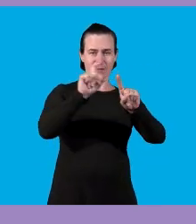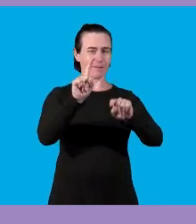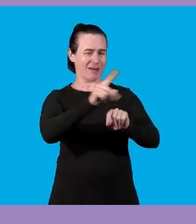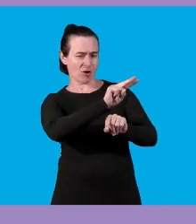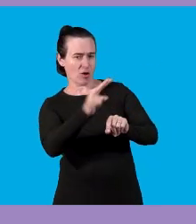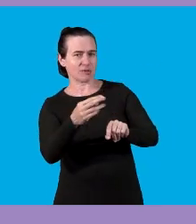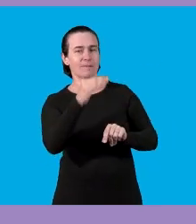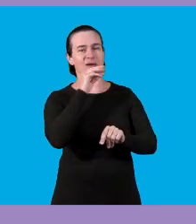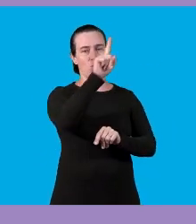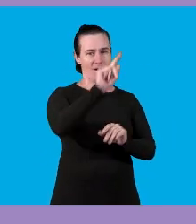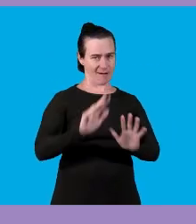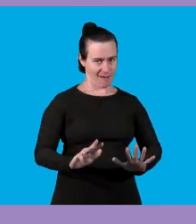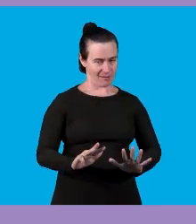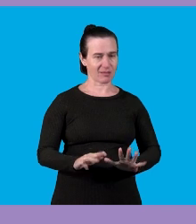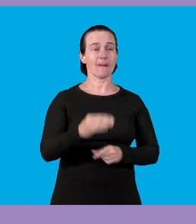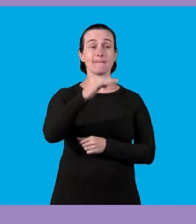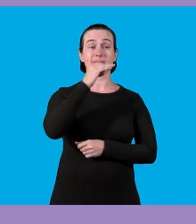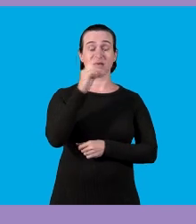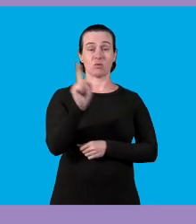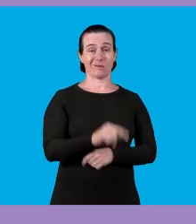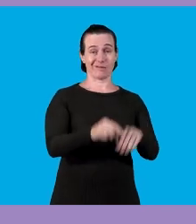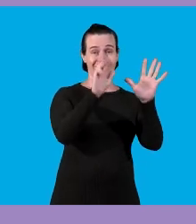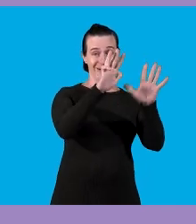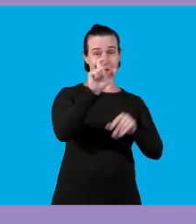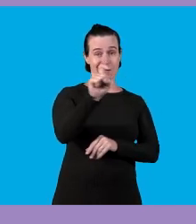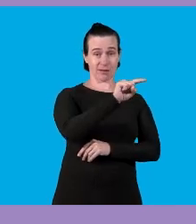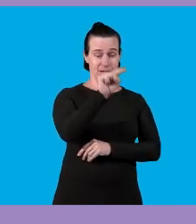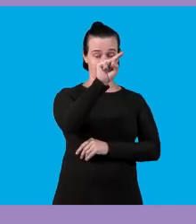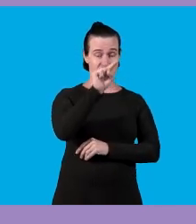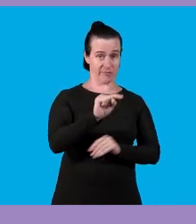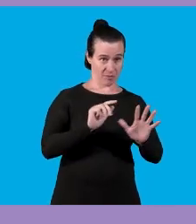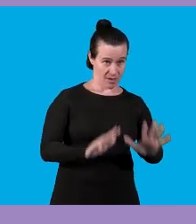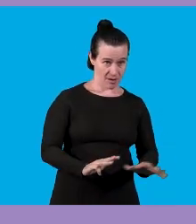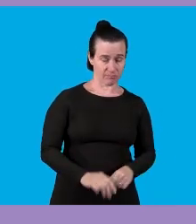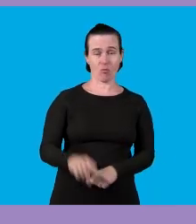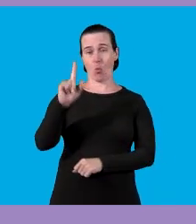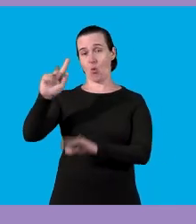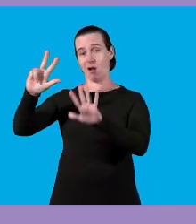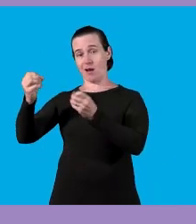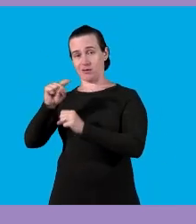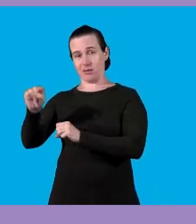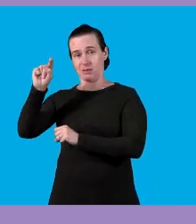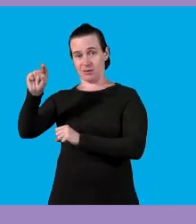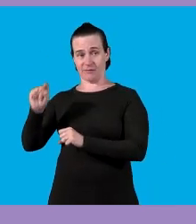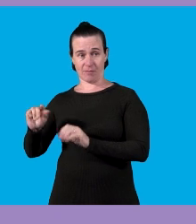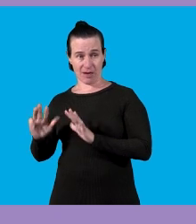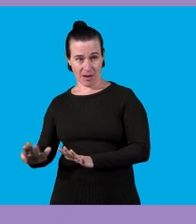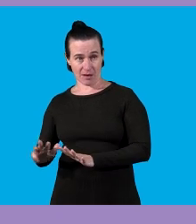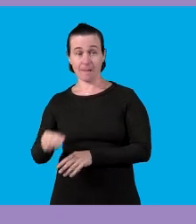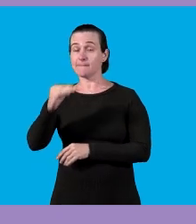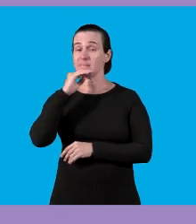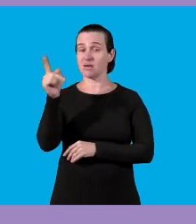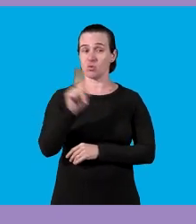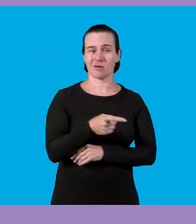a ninth. Therefore, we divide by 9 on the left and divide by 9 on the right. And then x equals to